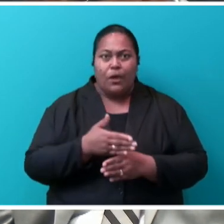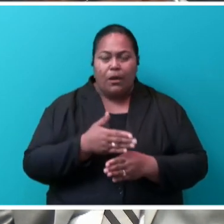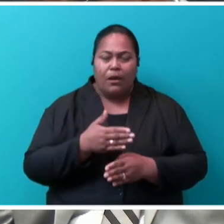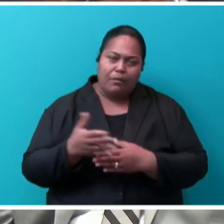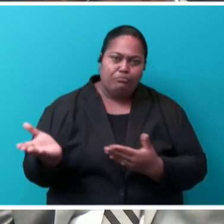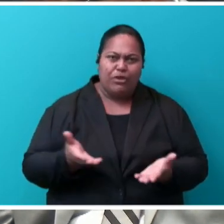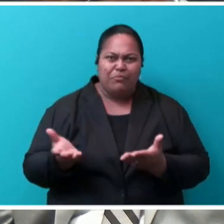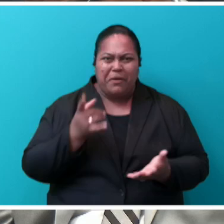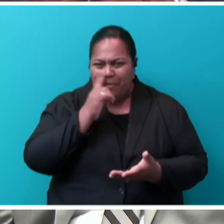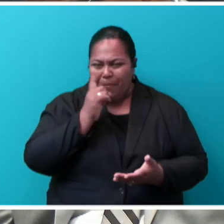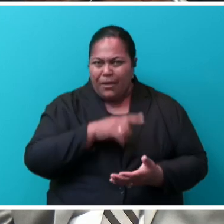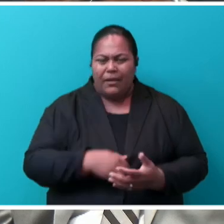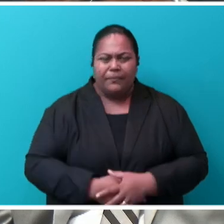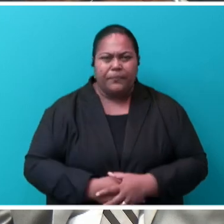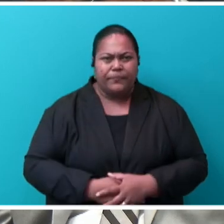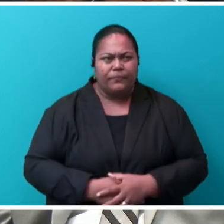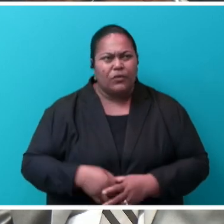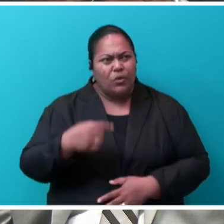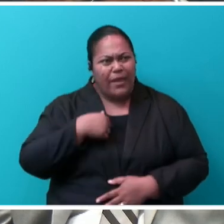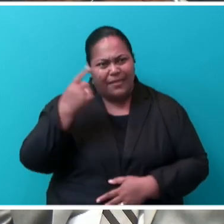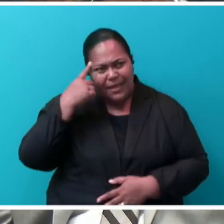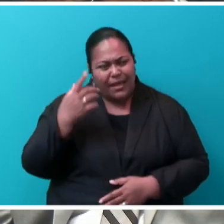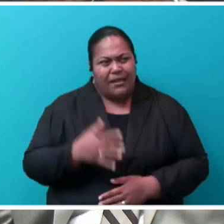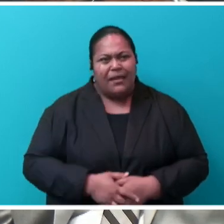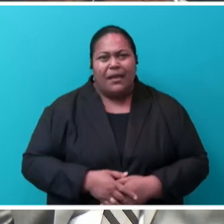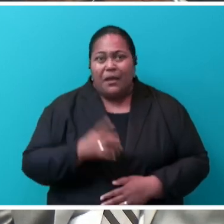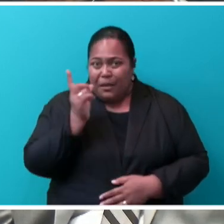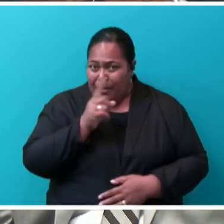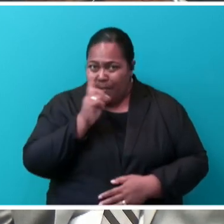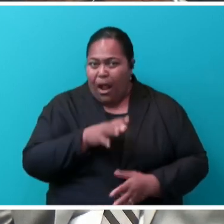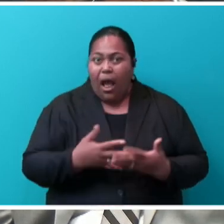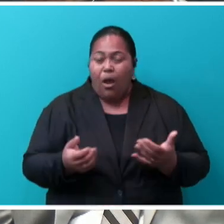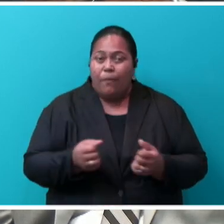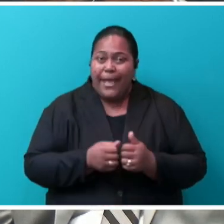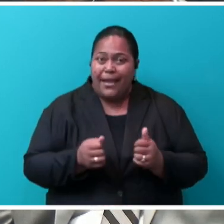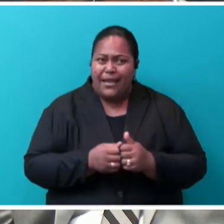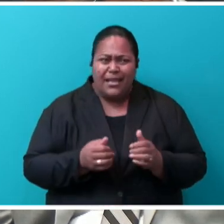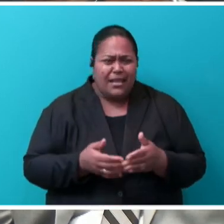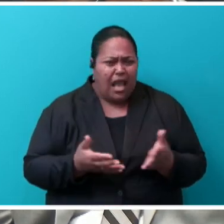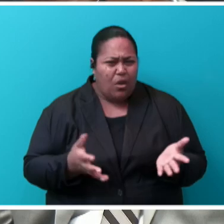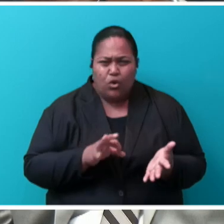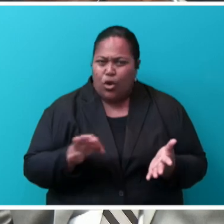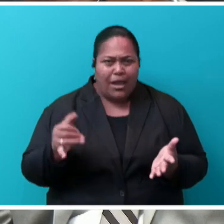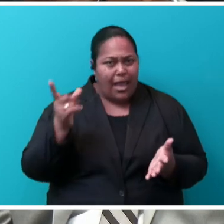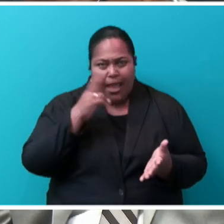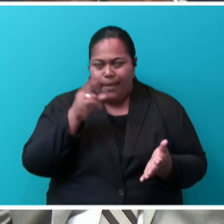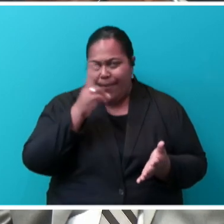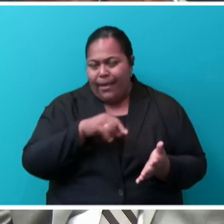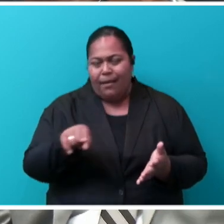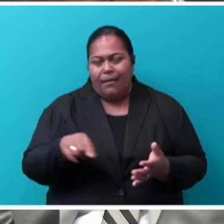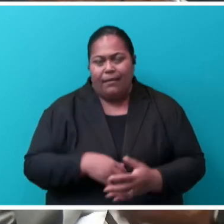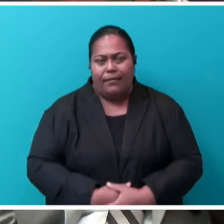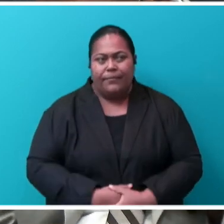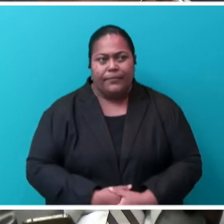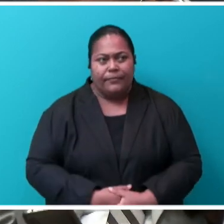the number of passengers which at the moment are unable to